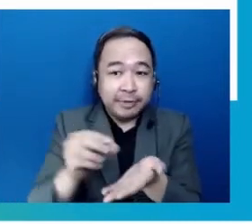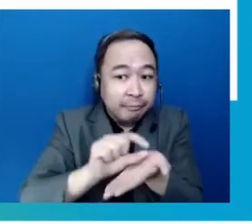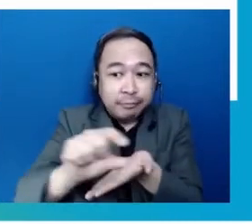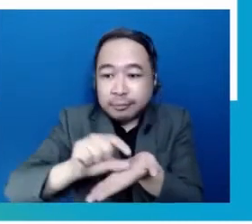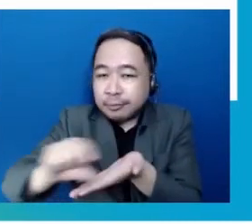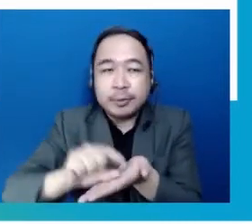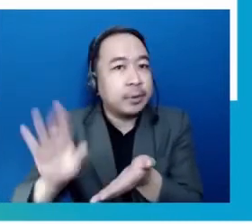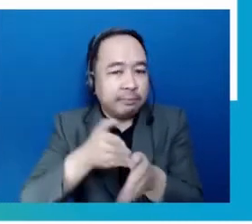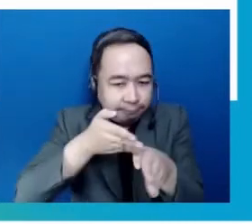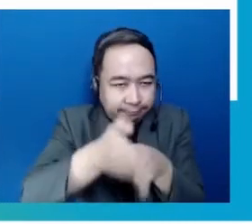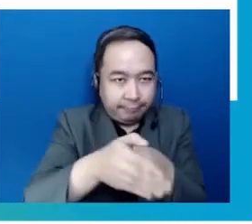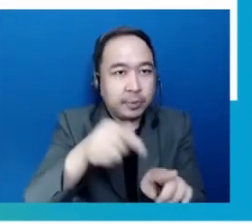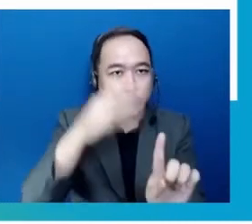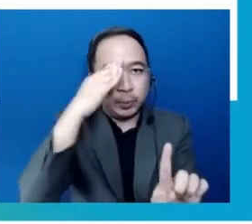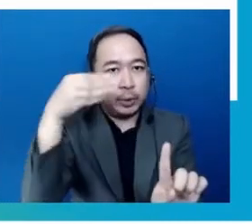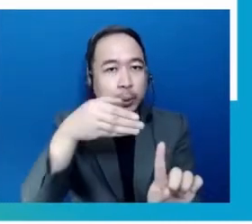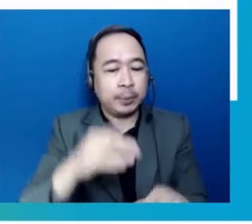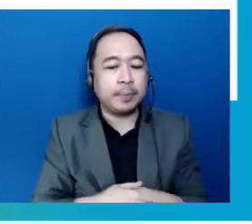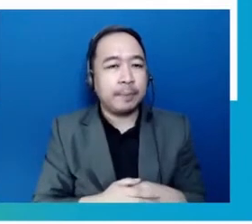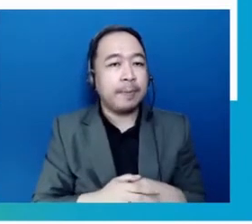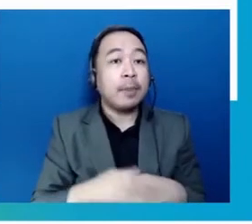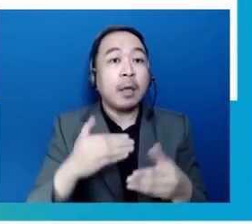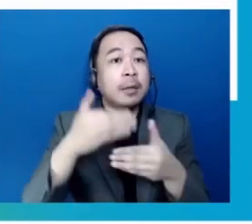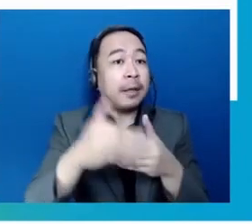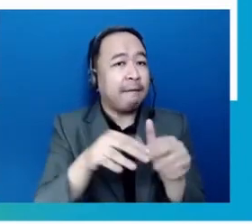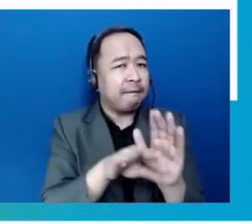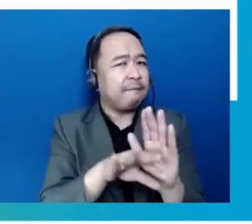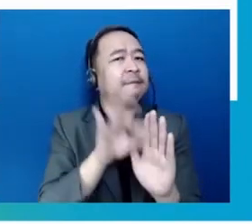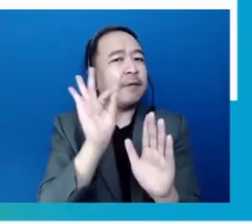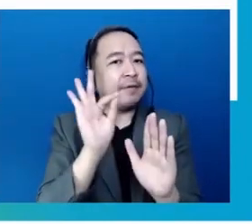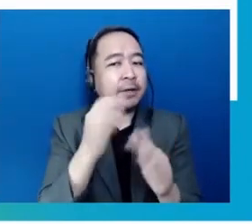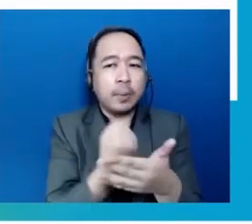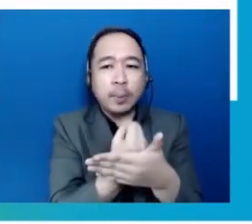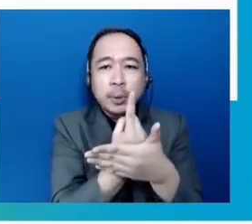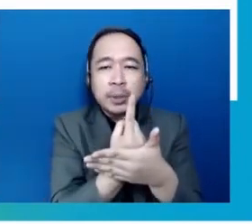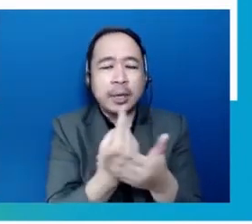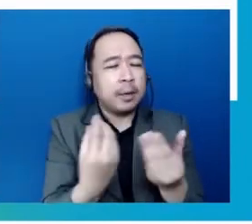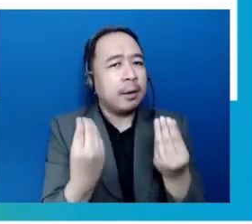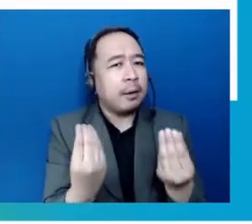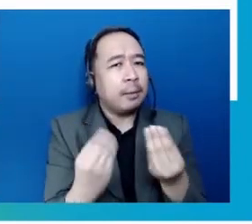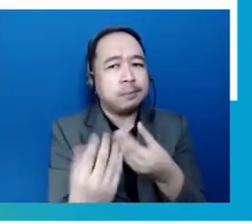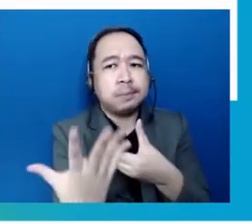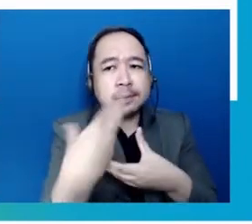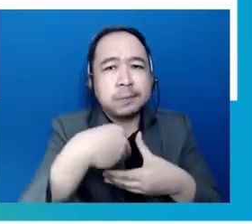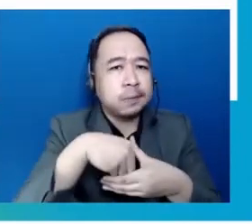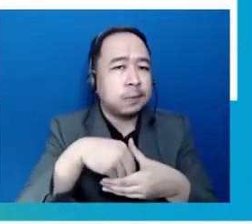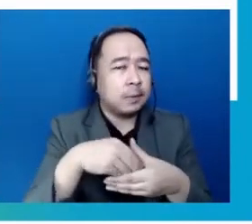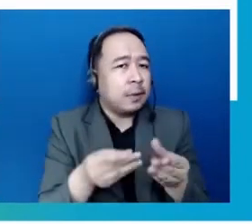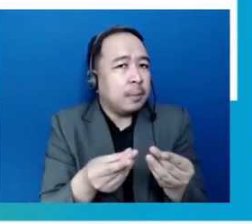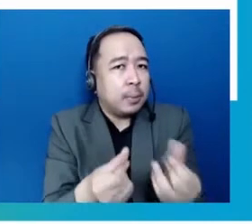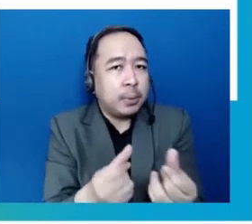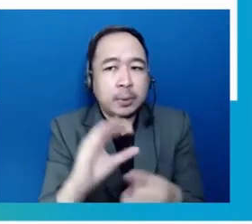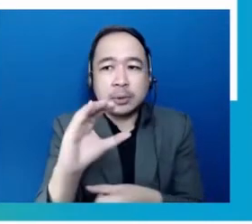Going forward, I also want to continue to identify opportunities to engage more systematically with CSOs